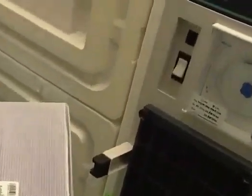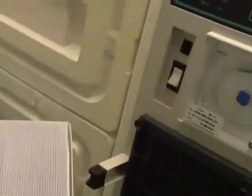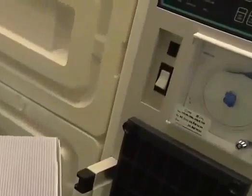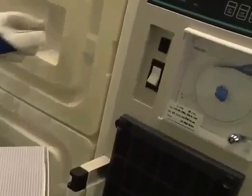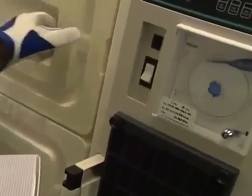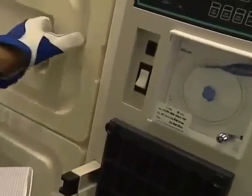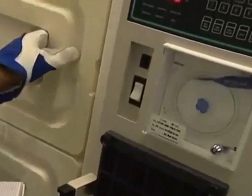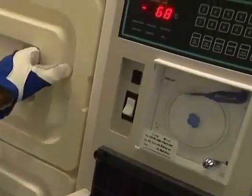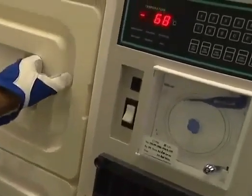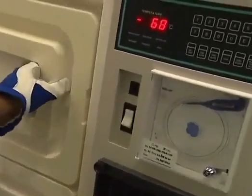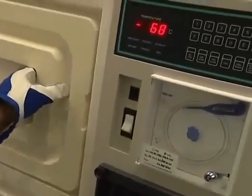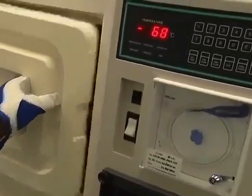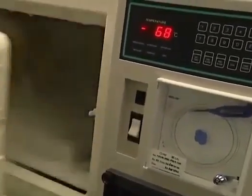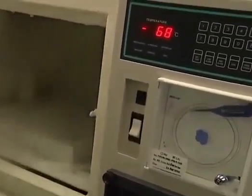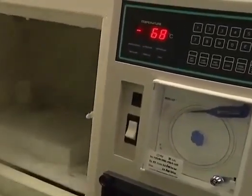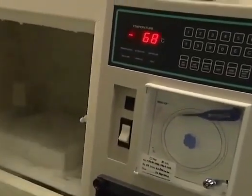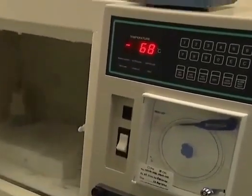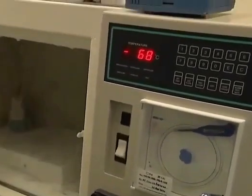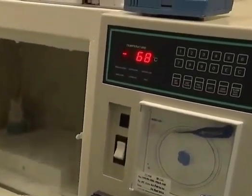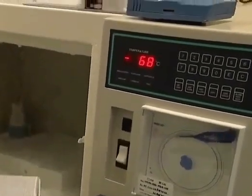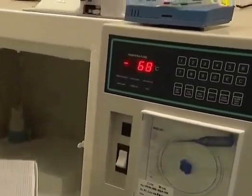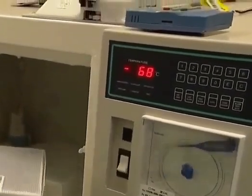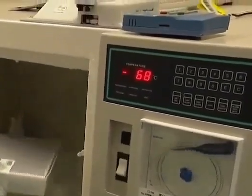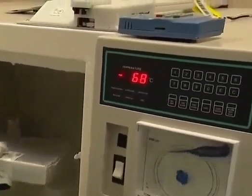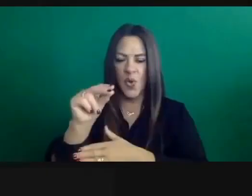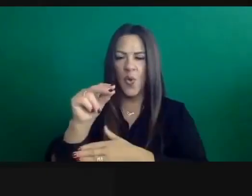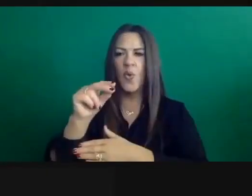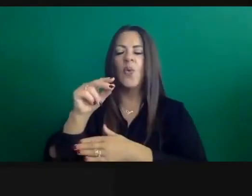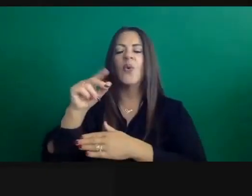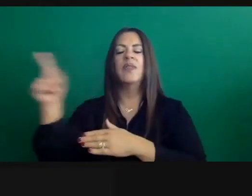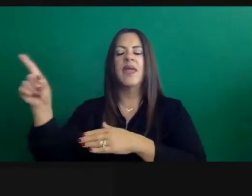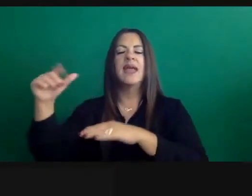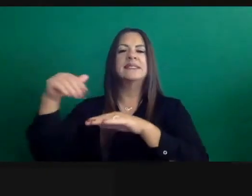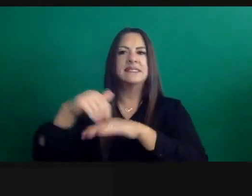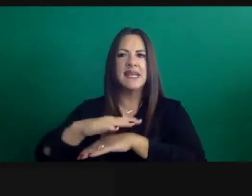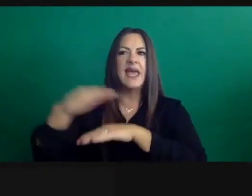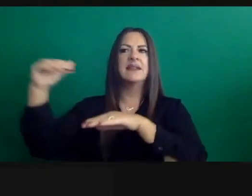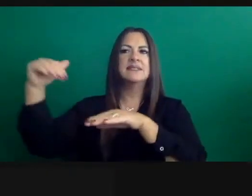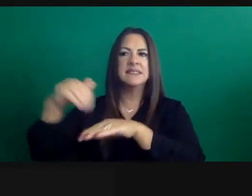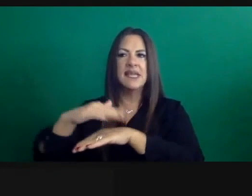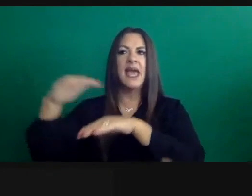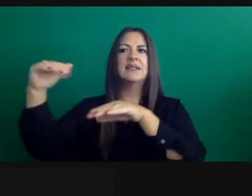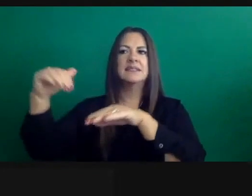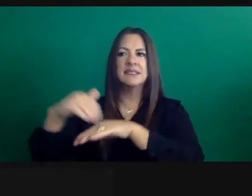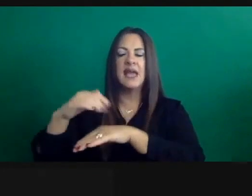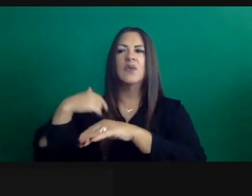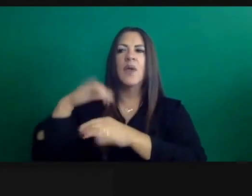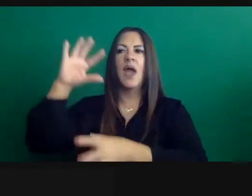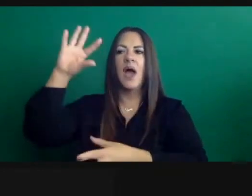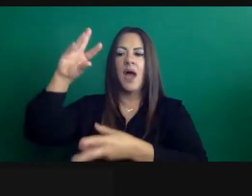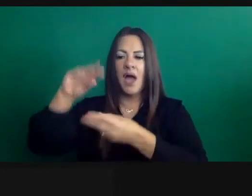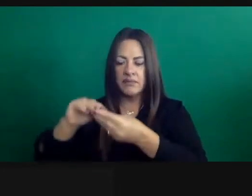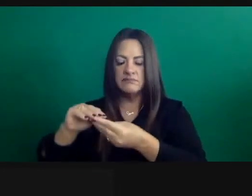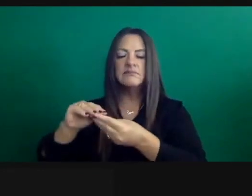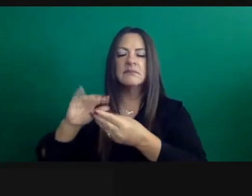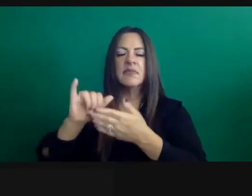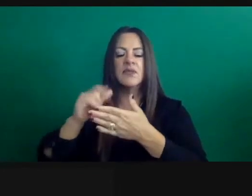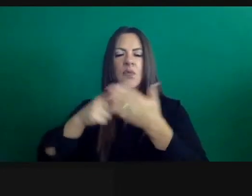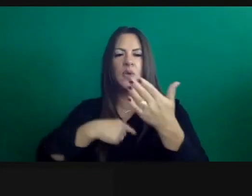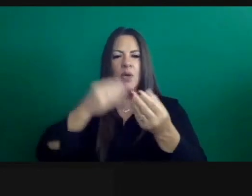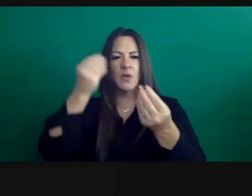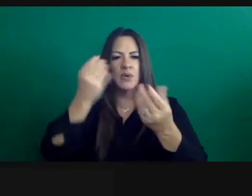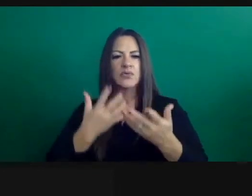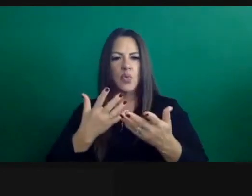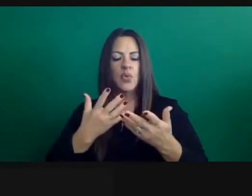As far as when the state will get more, that's a process all in itself. There's a whole process where we're told an allocation from the